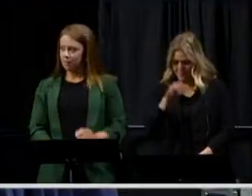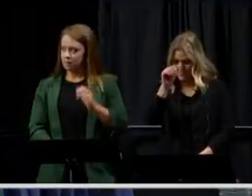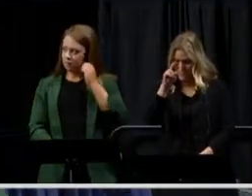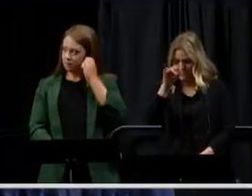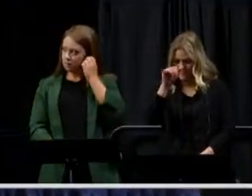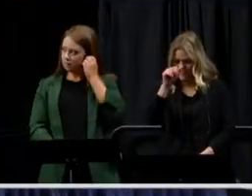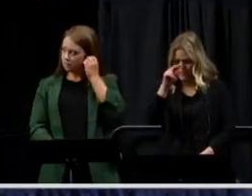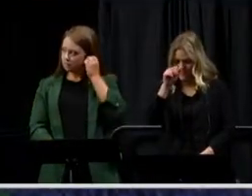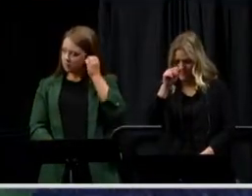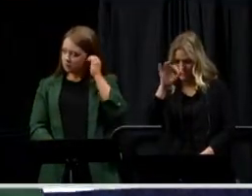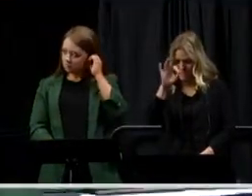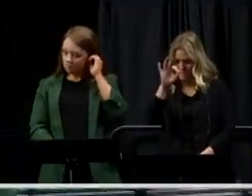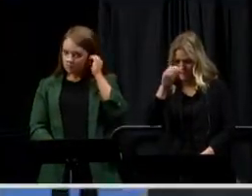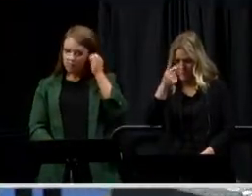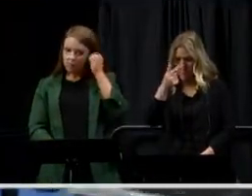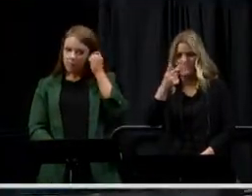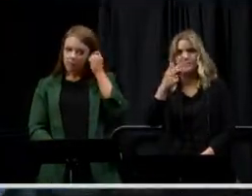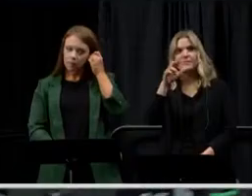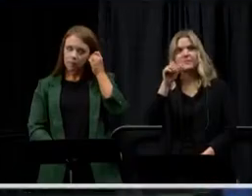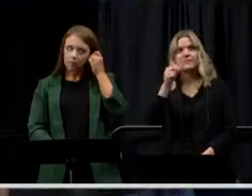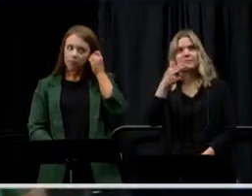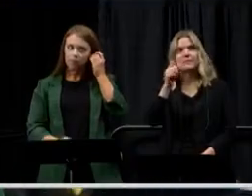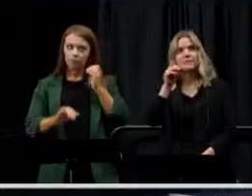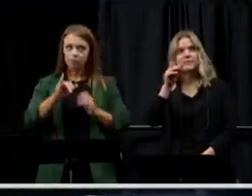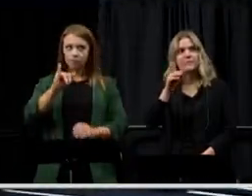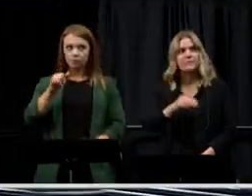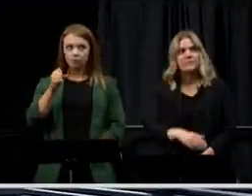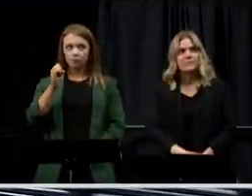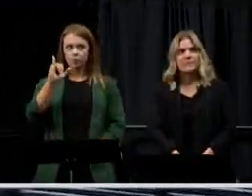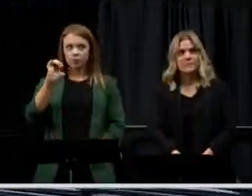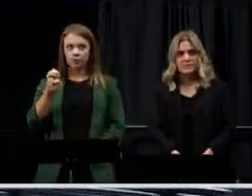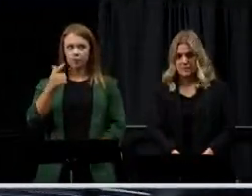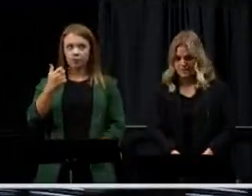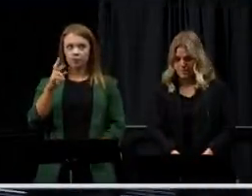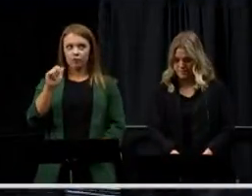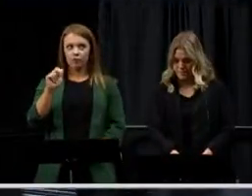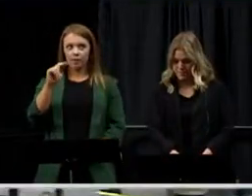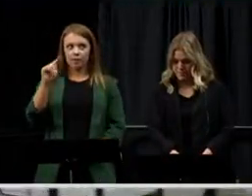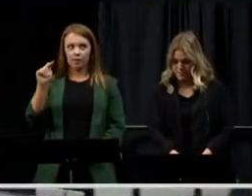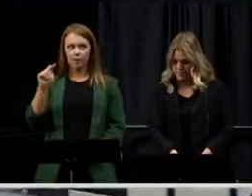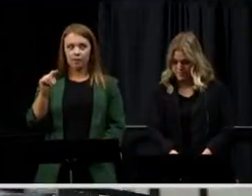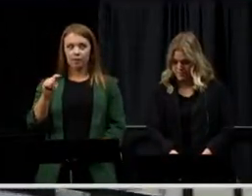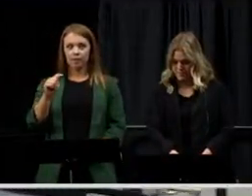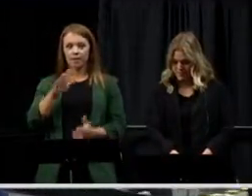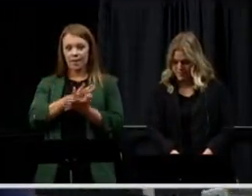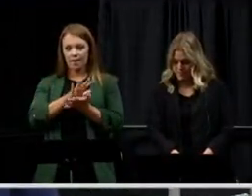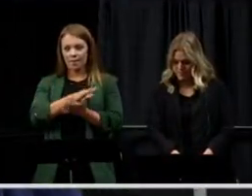Ariana Francis Graham. Josie Harp Grant, Academy Ambassador.